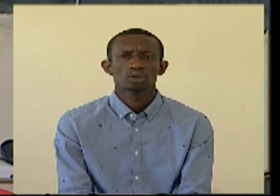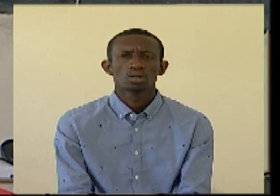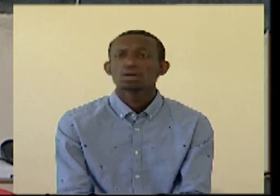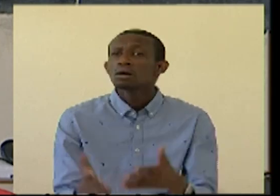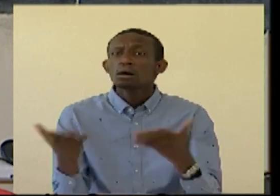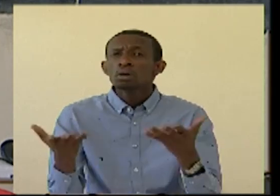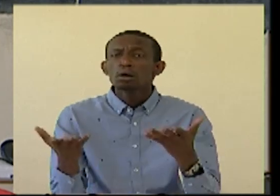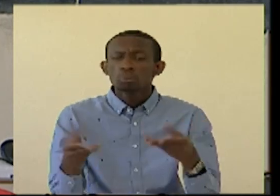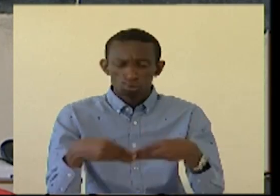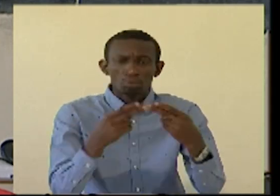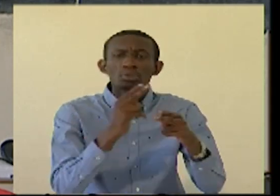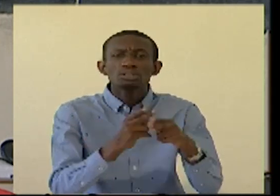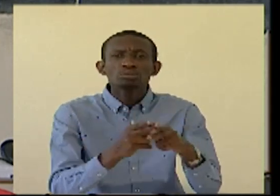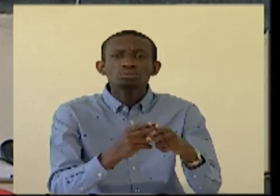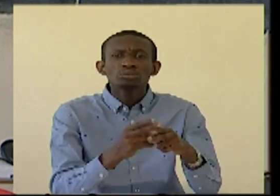500